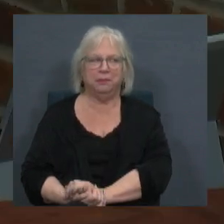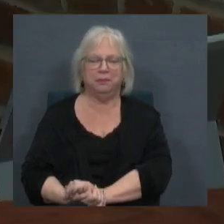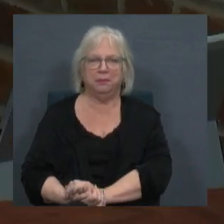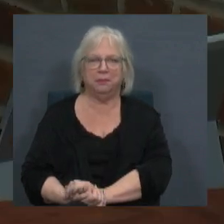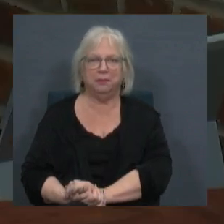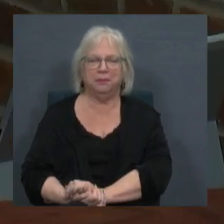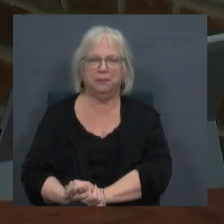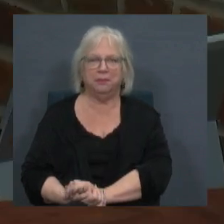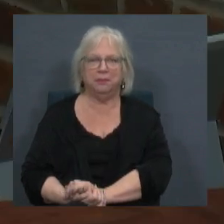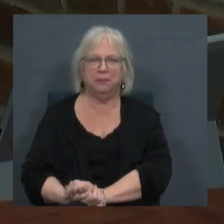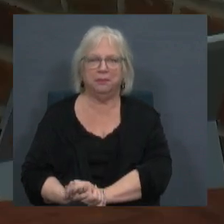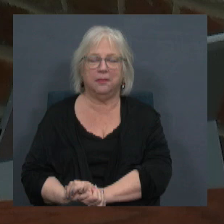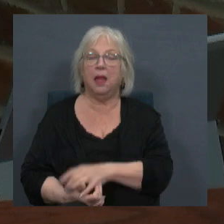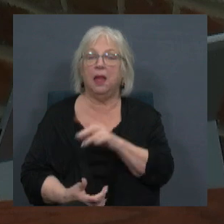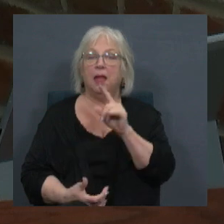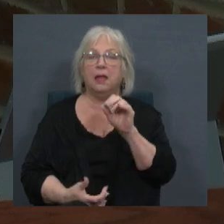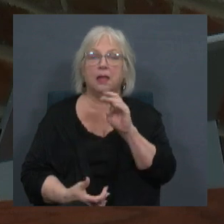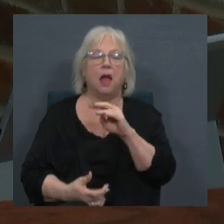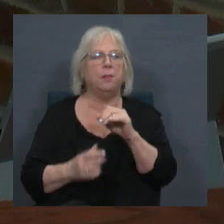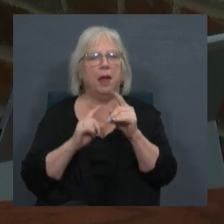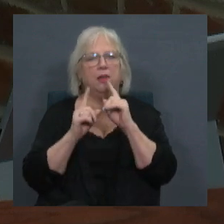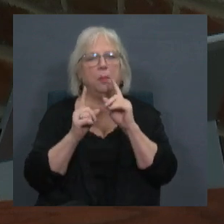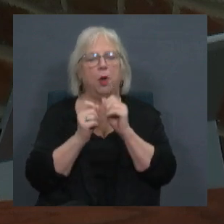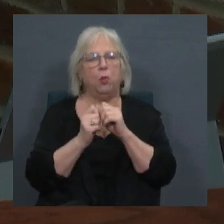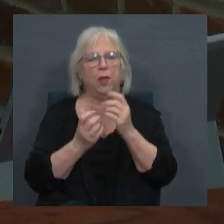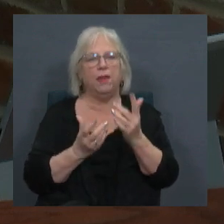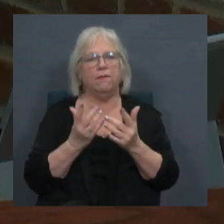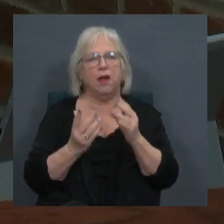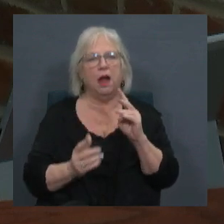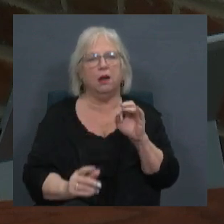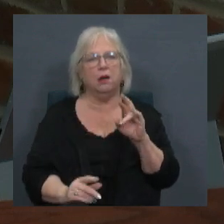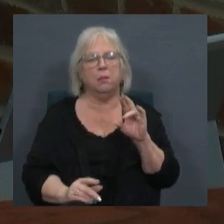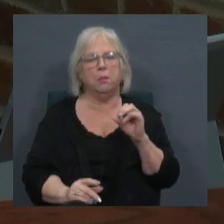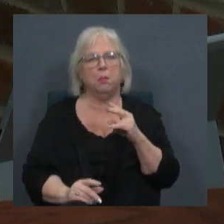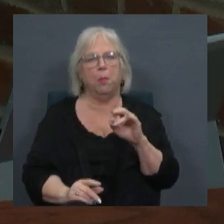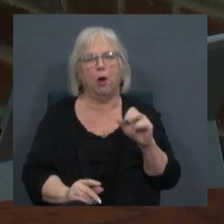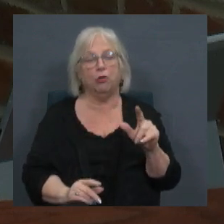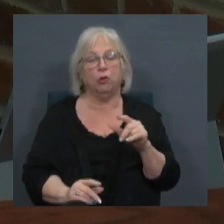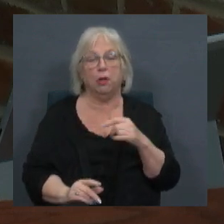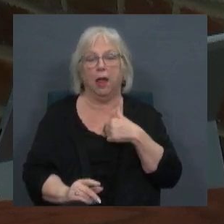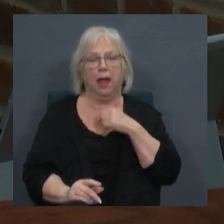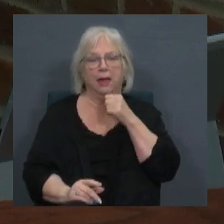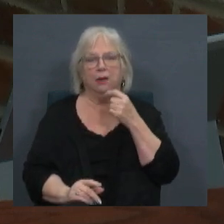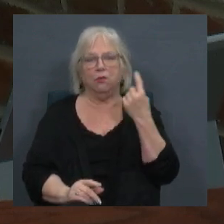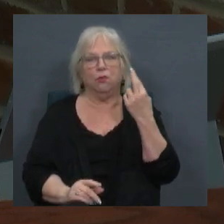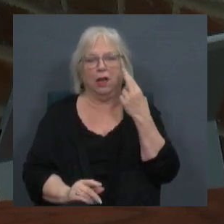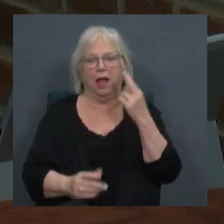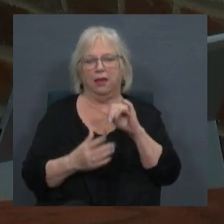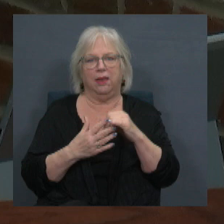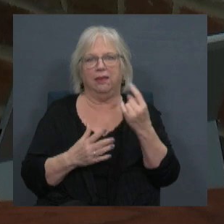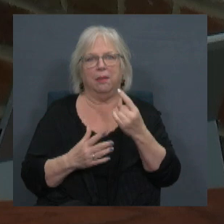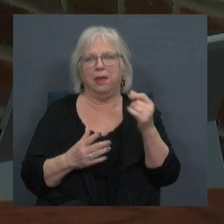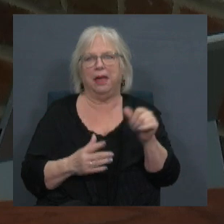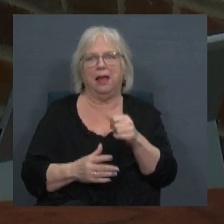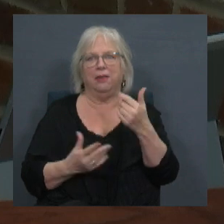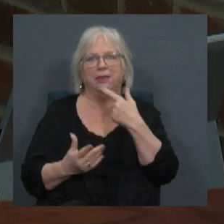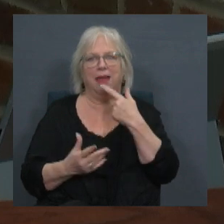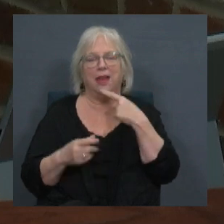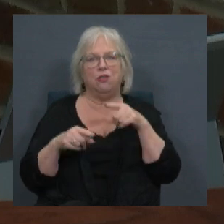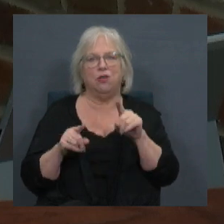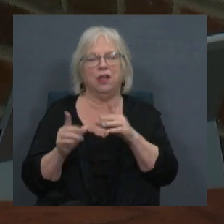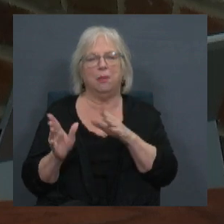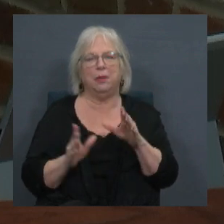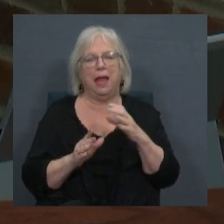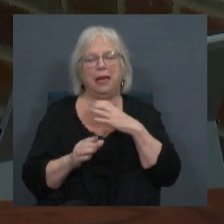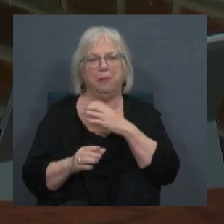You know, Tom, and I spoke with the fire marshal. I did not realize there was something else that had been said in planning commission, so I'll let the